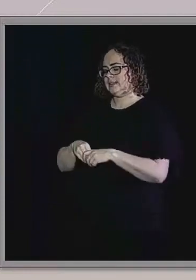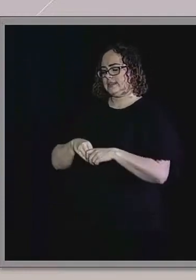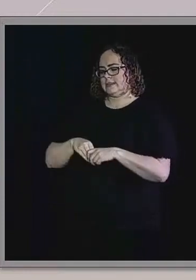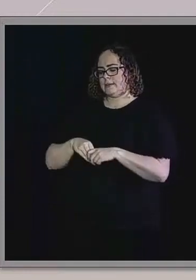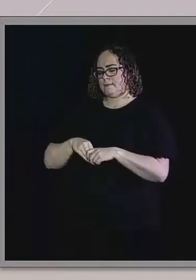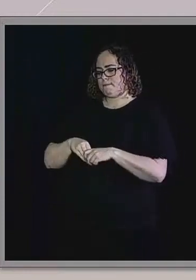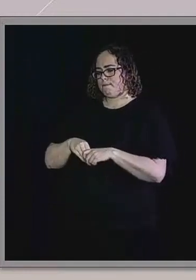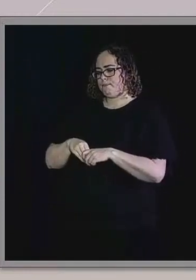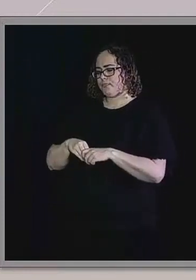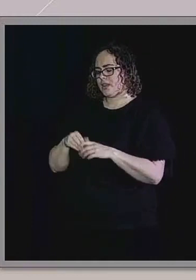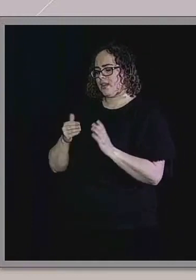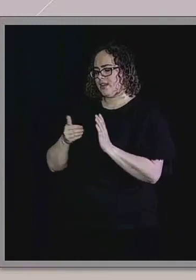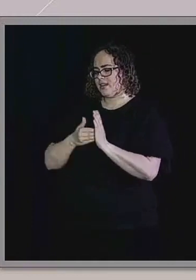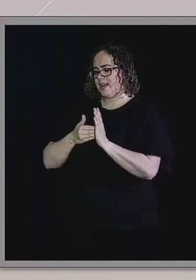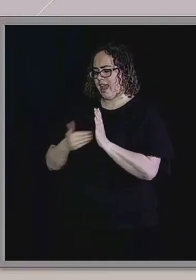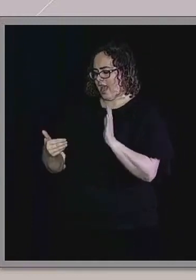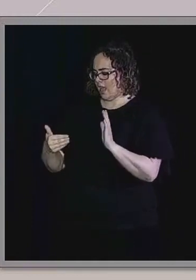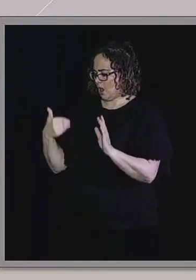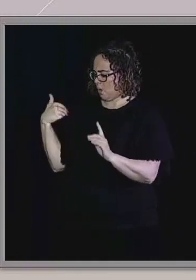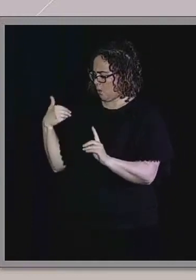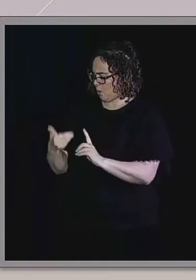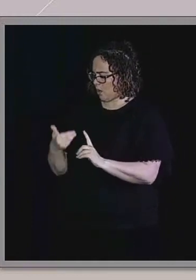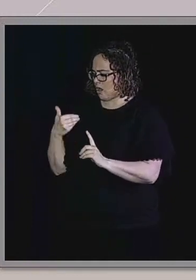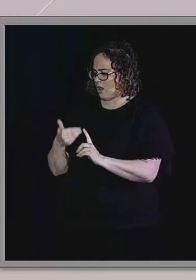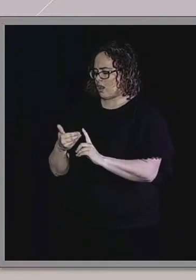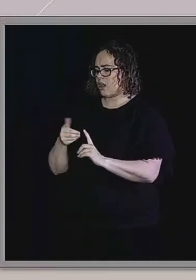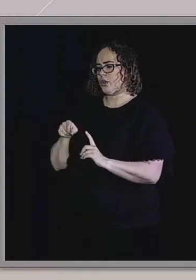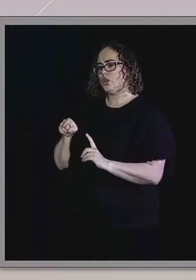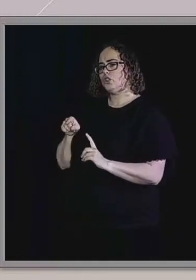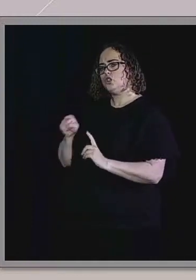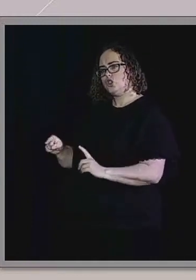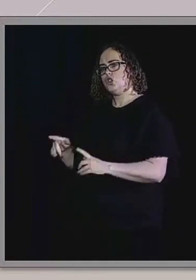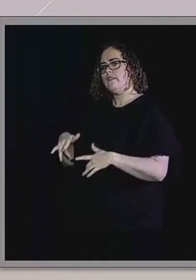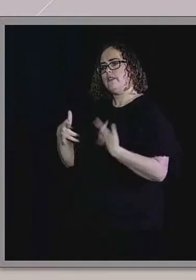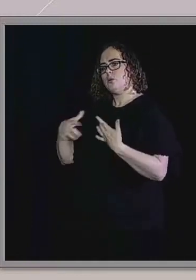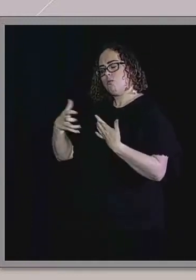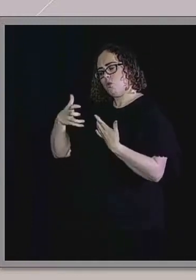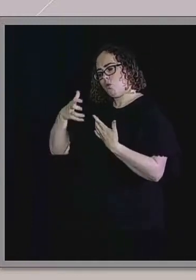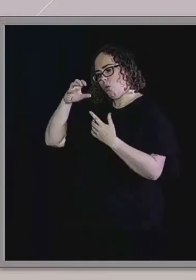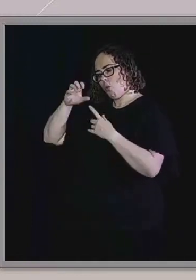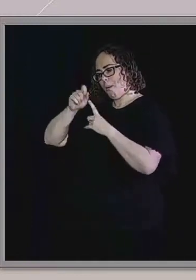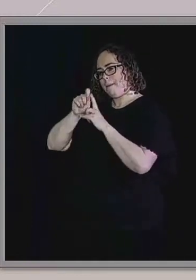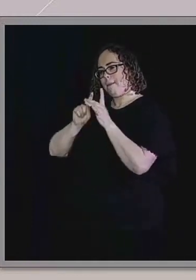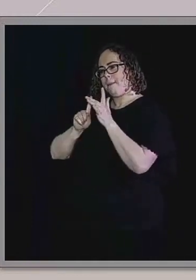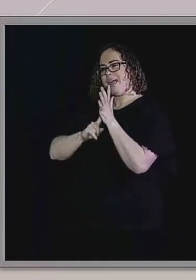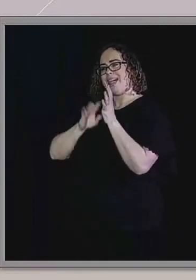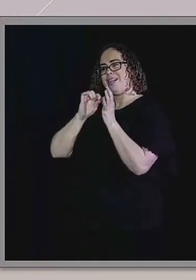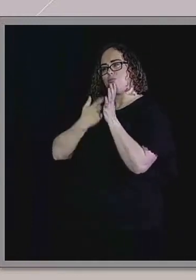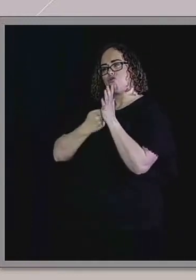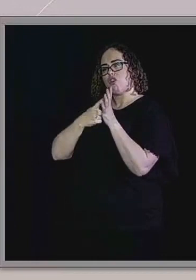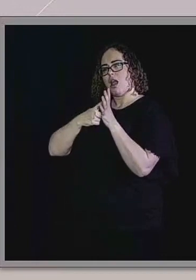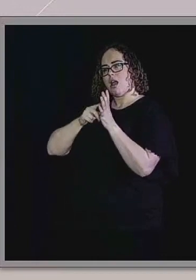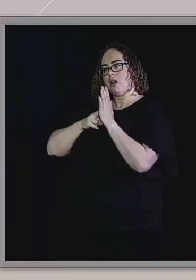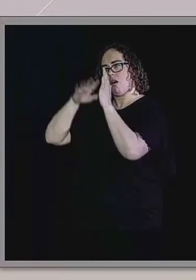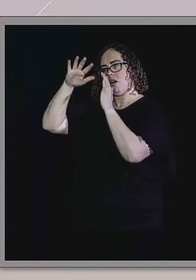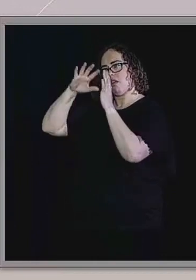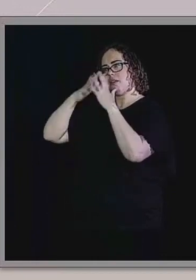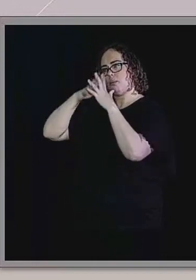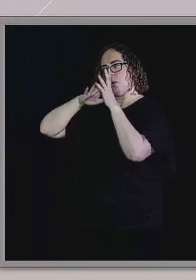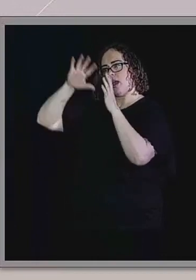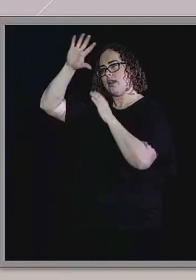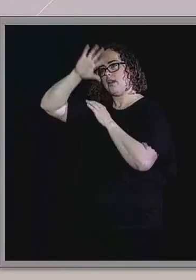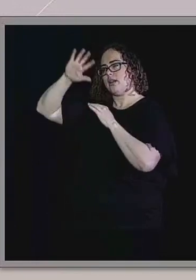come to an understanding and how have you grown to appreciate the Pilbara? If we know what took you there initially, where does it stand now for you,